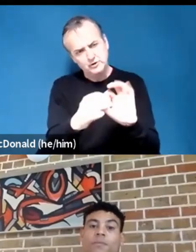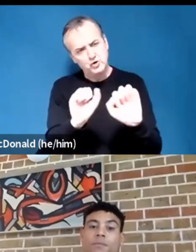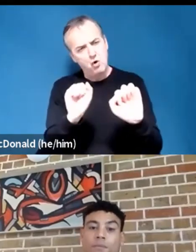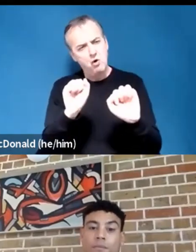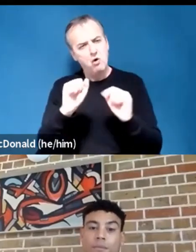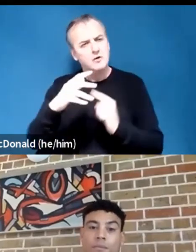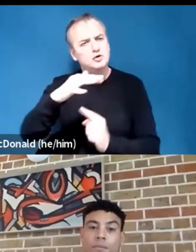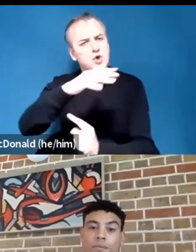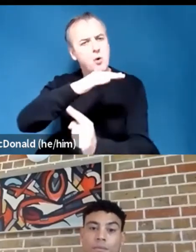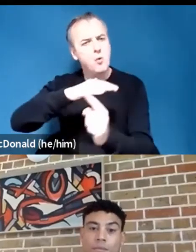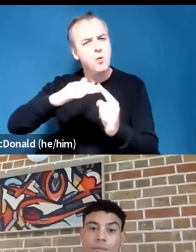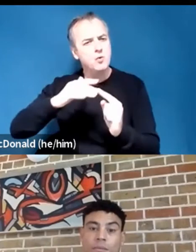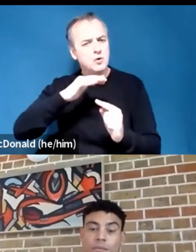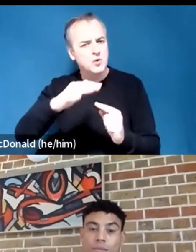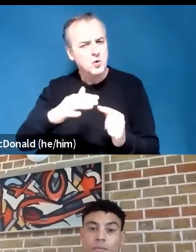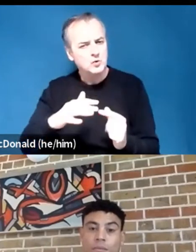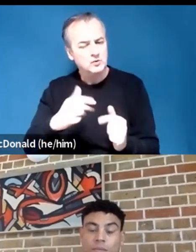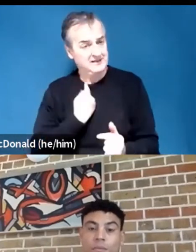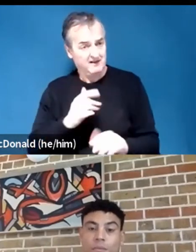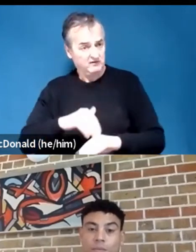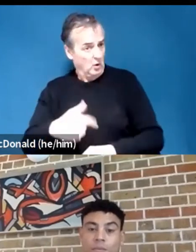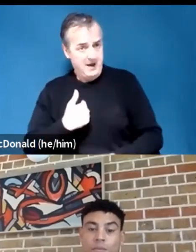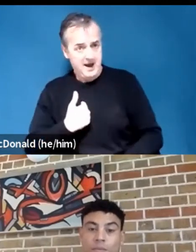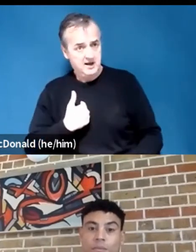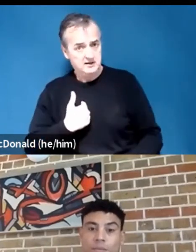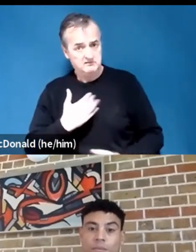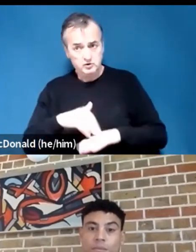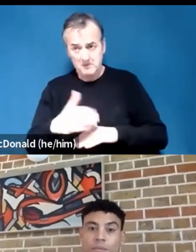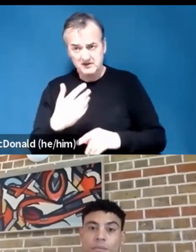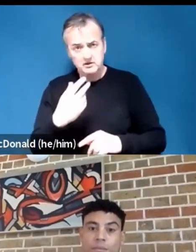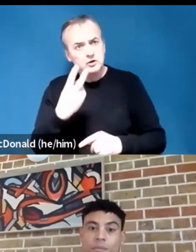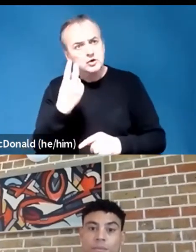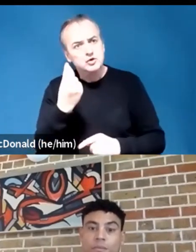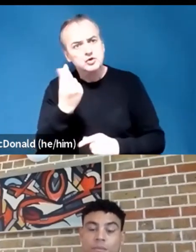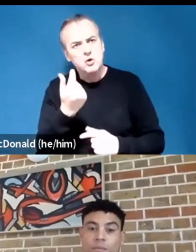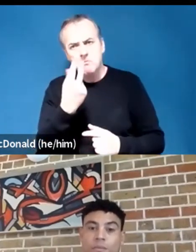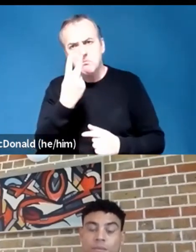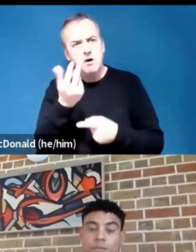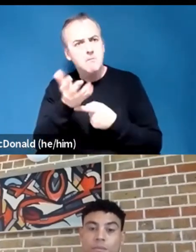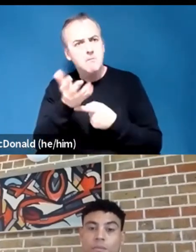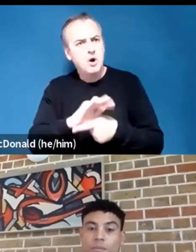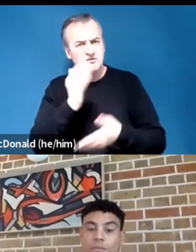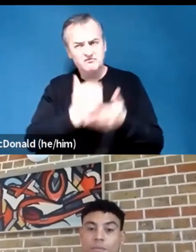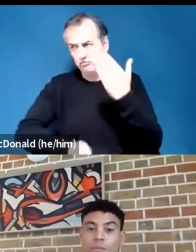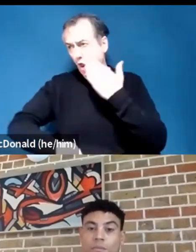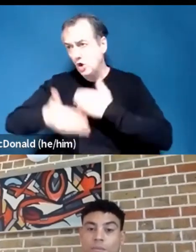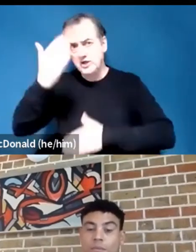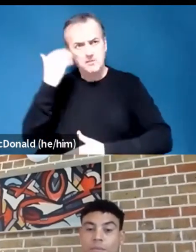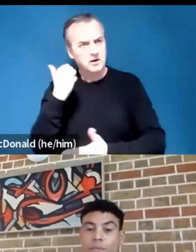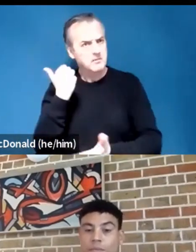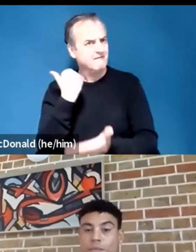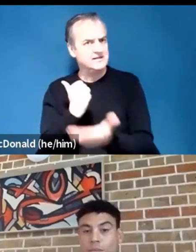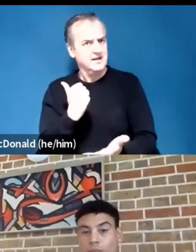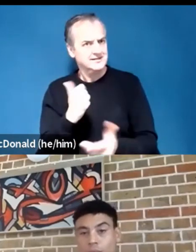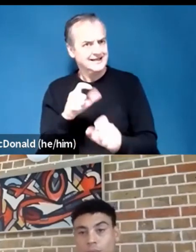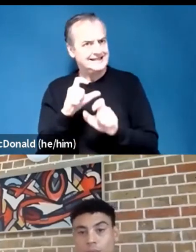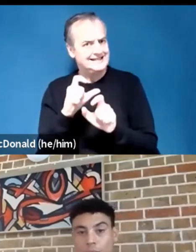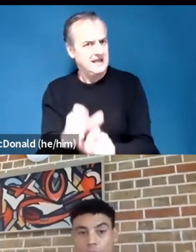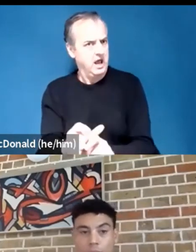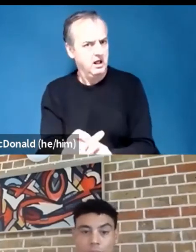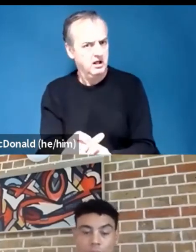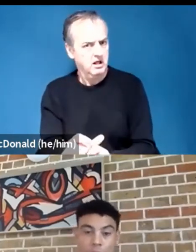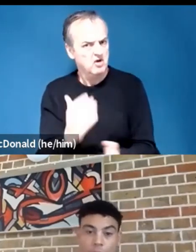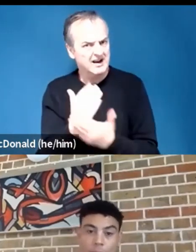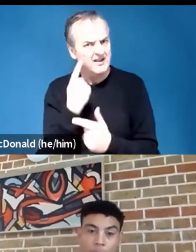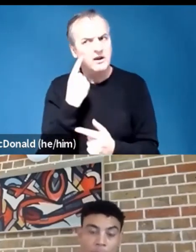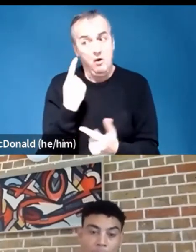I personally wouldn't mind, because I think some shows are so classic that you know instantly. So I'd rather you did that than just picked the most